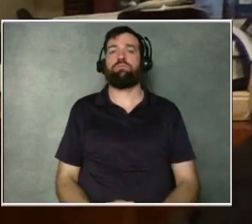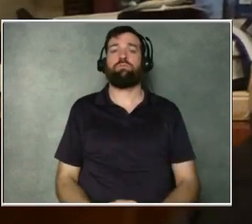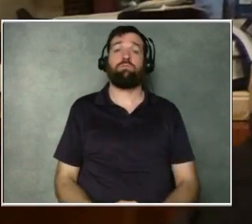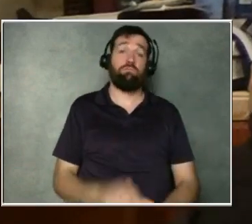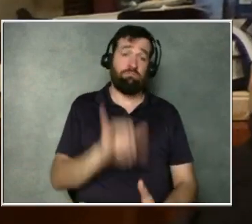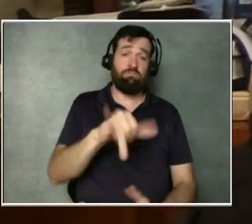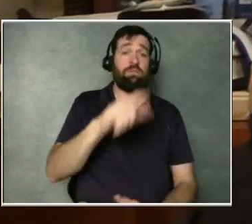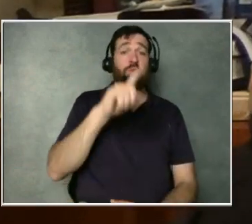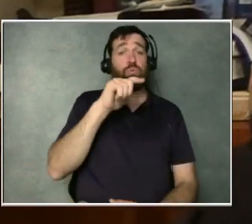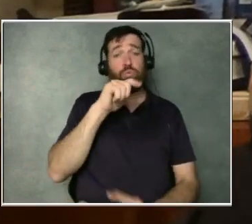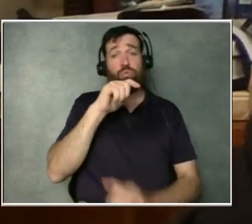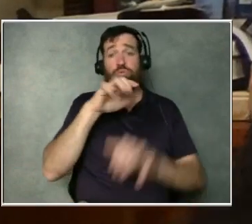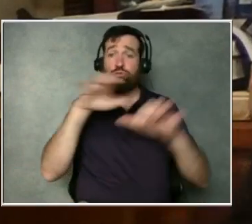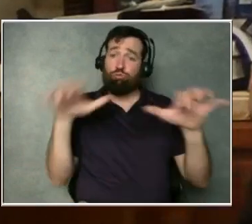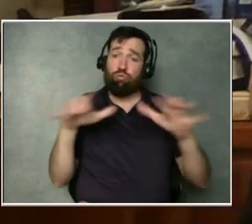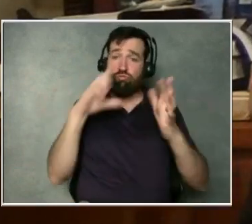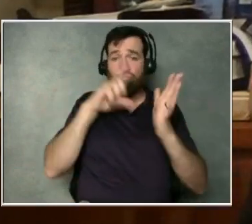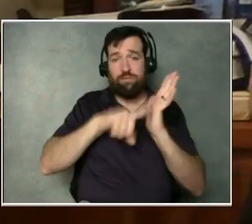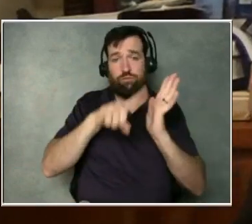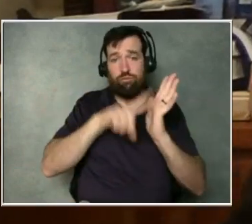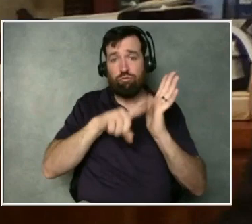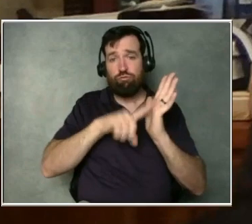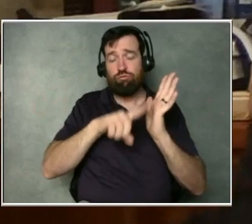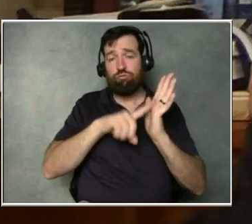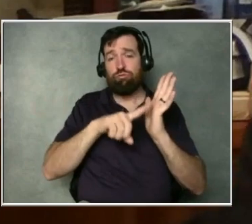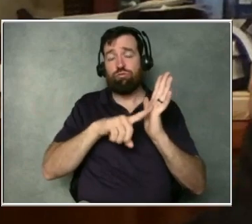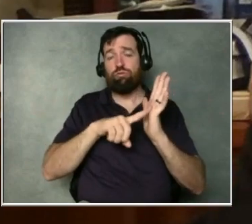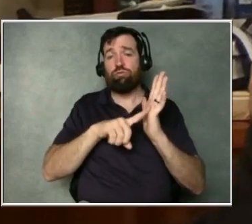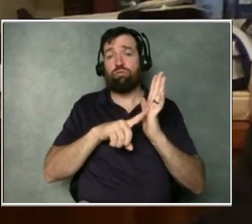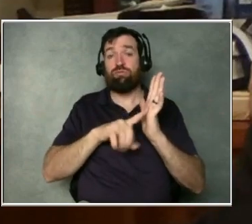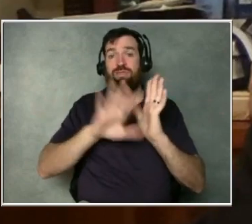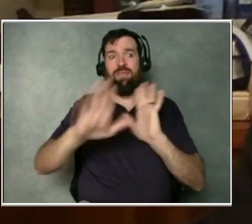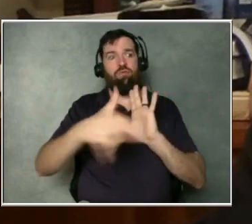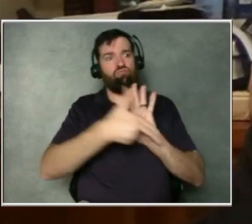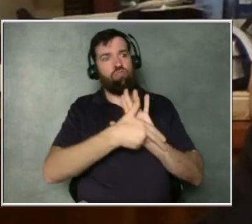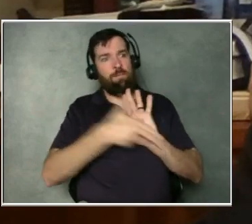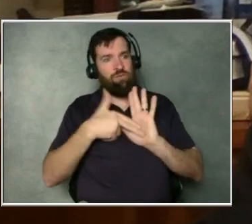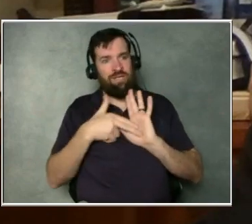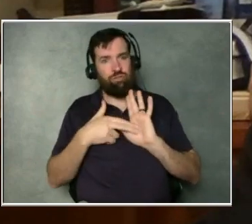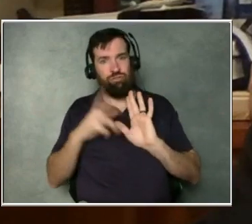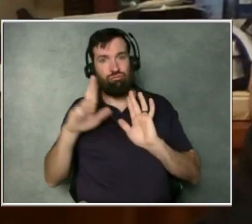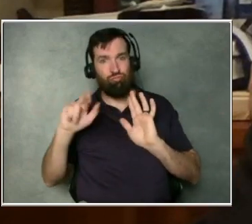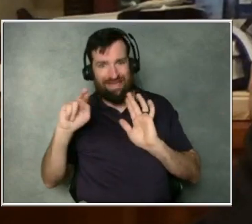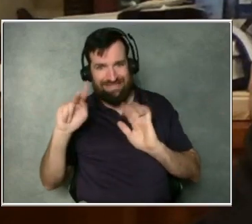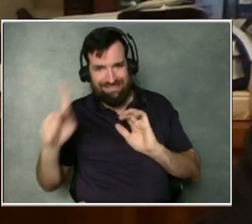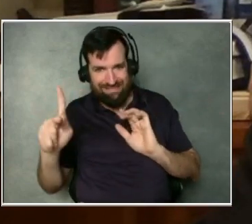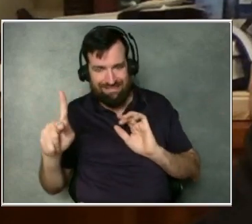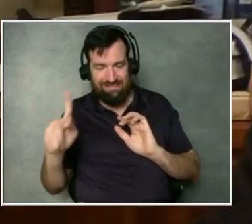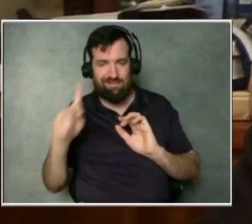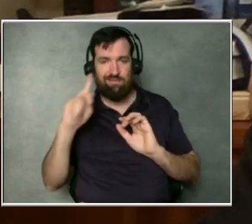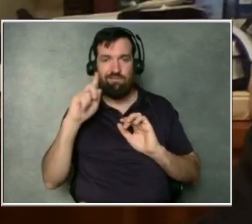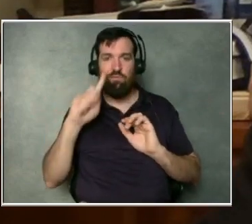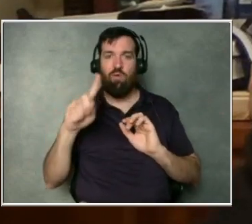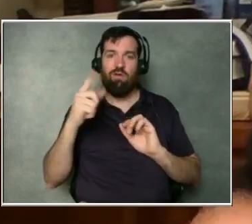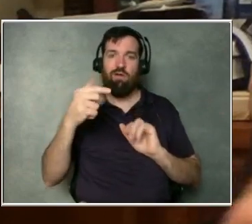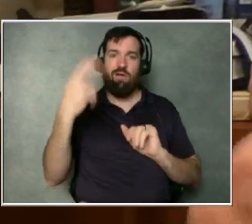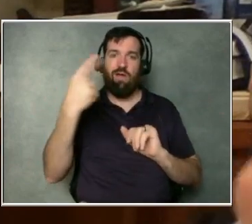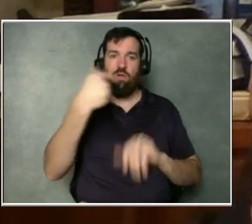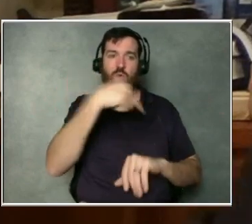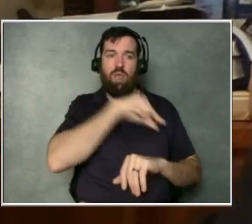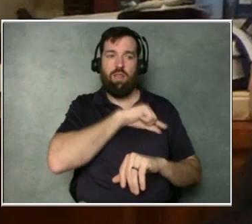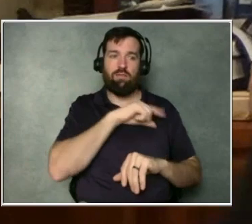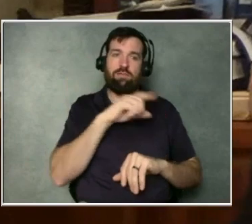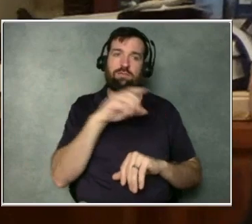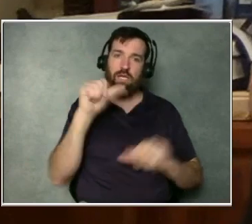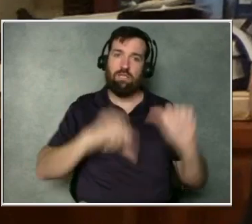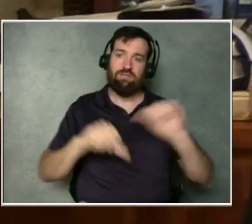ones doing the research. They're the ones putting their reputation on the line in terms of high quality science. And that's what